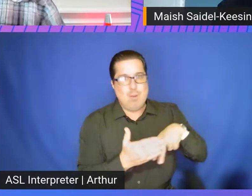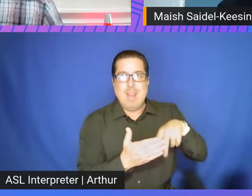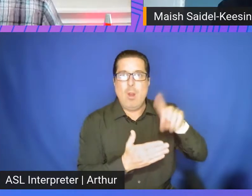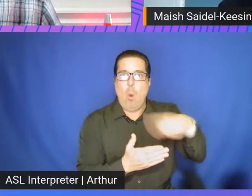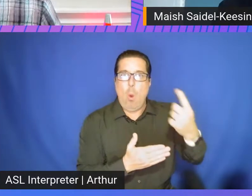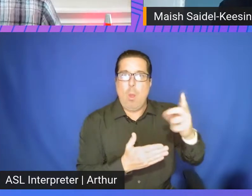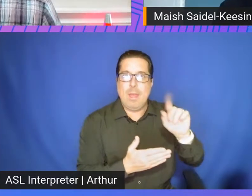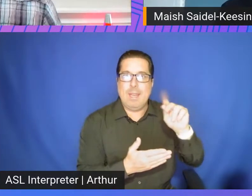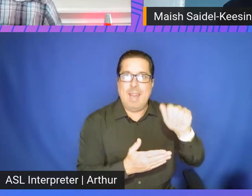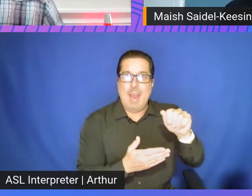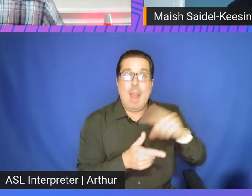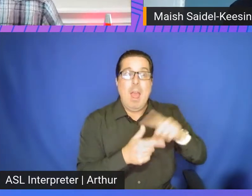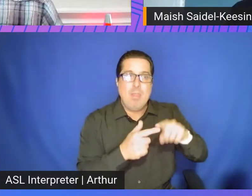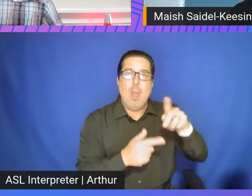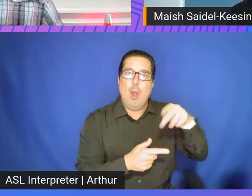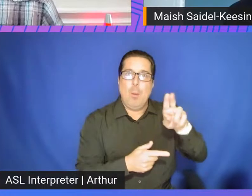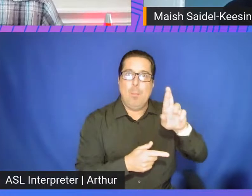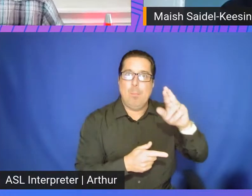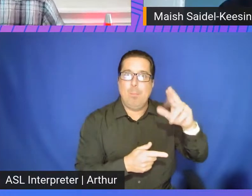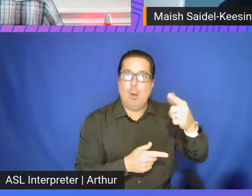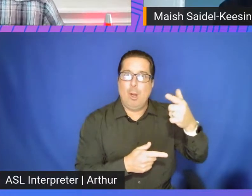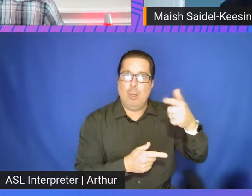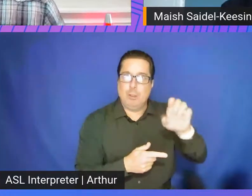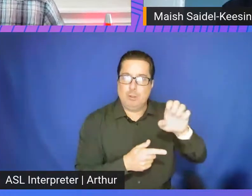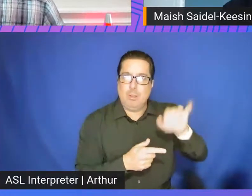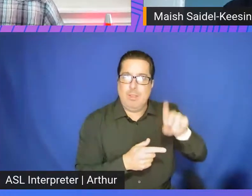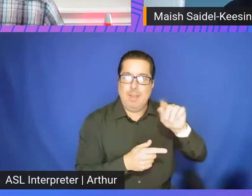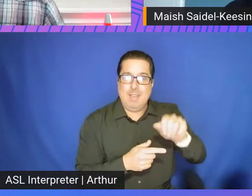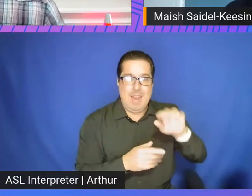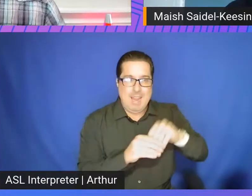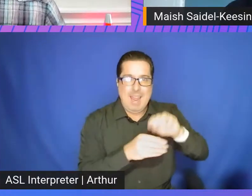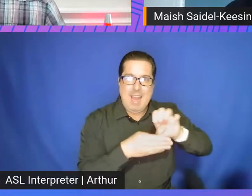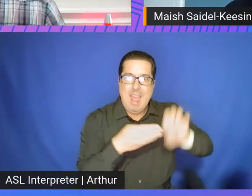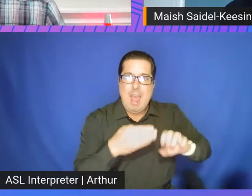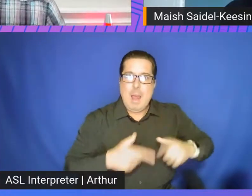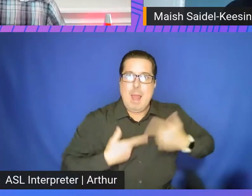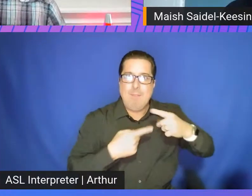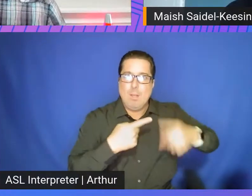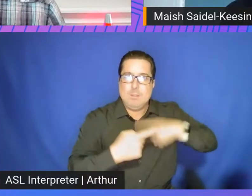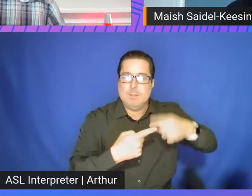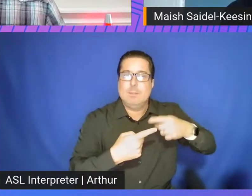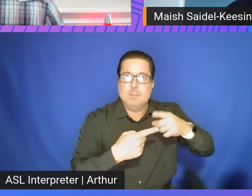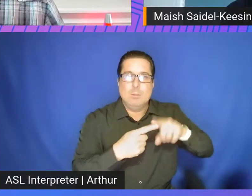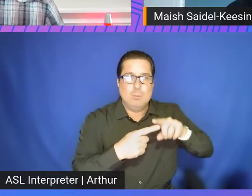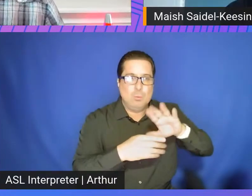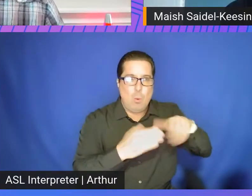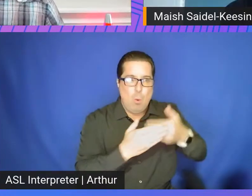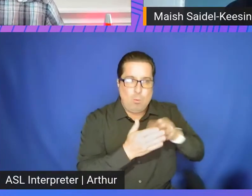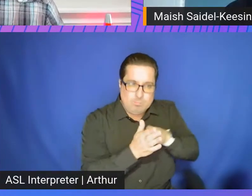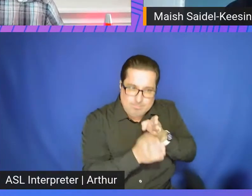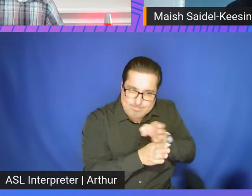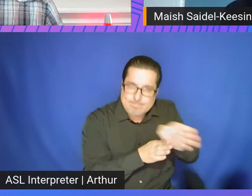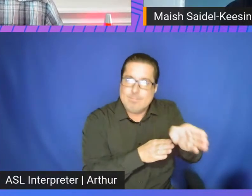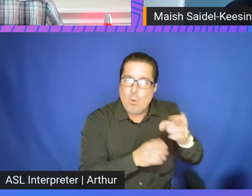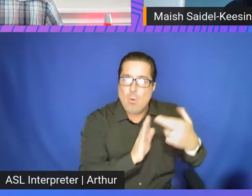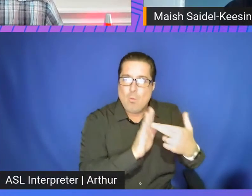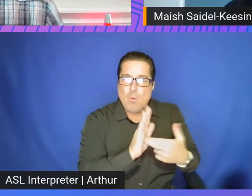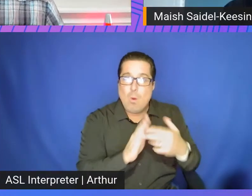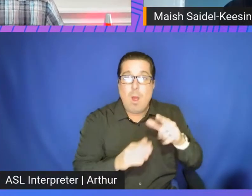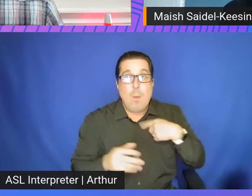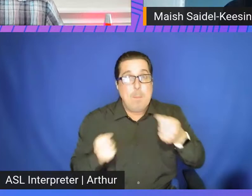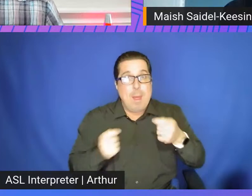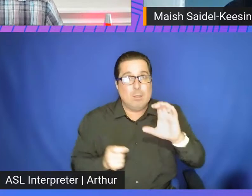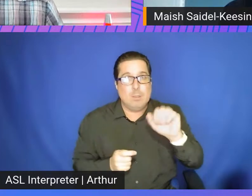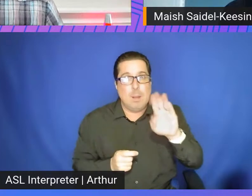logs all through index lifecycle rules. We use the managed Kibana that is